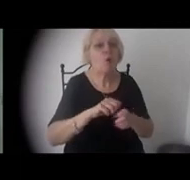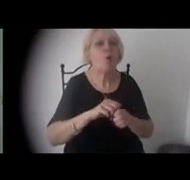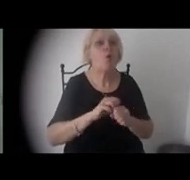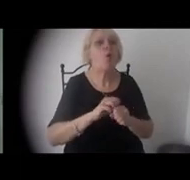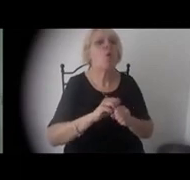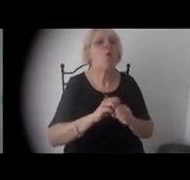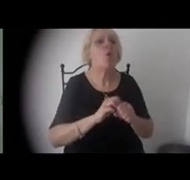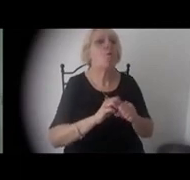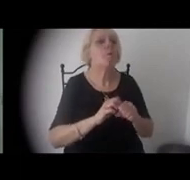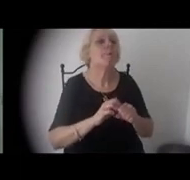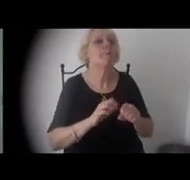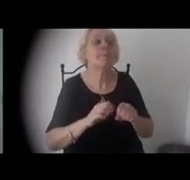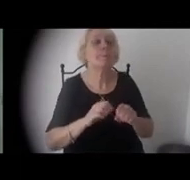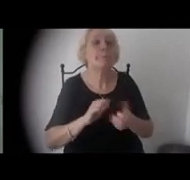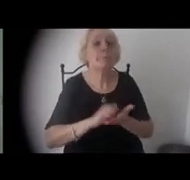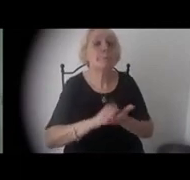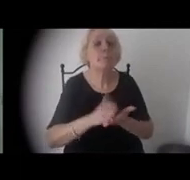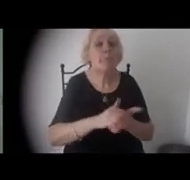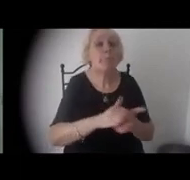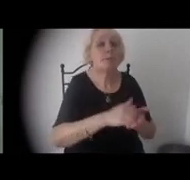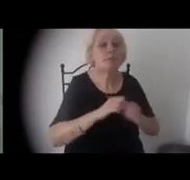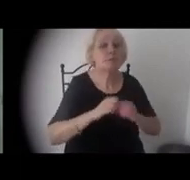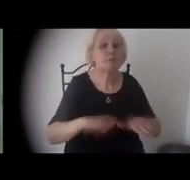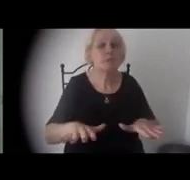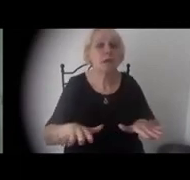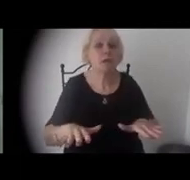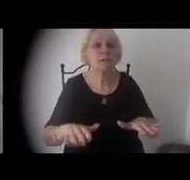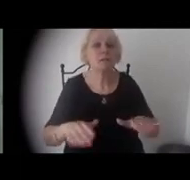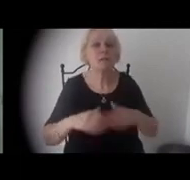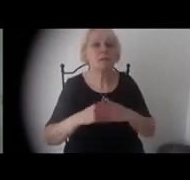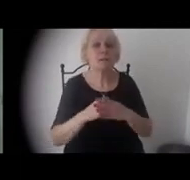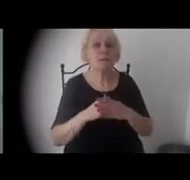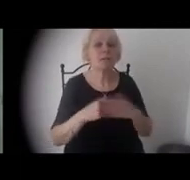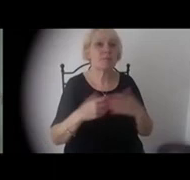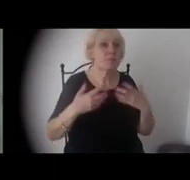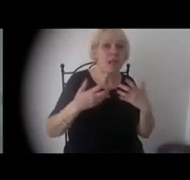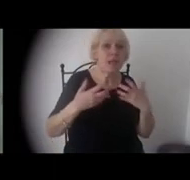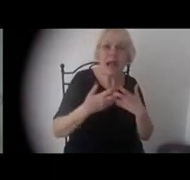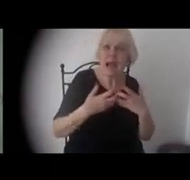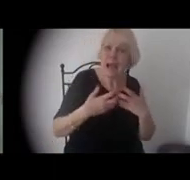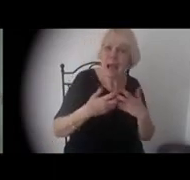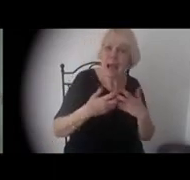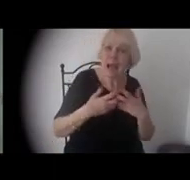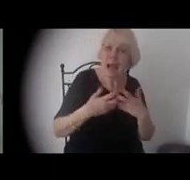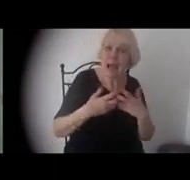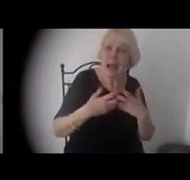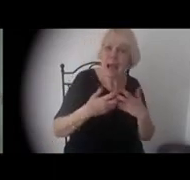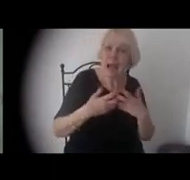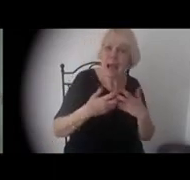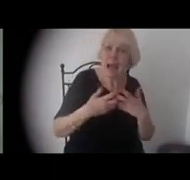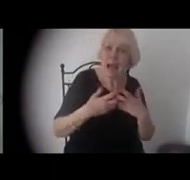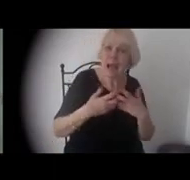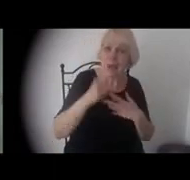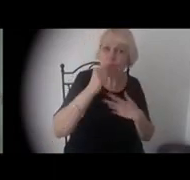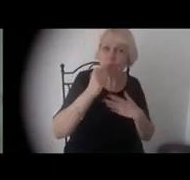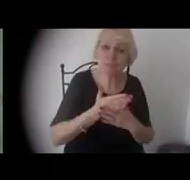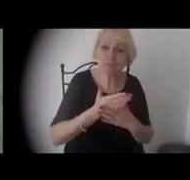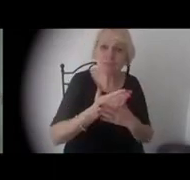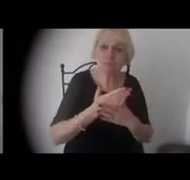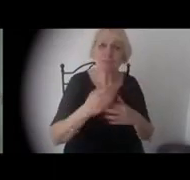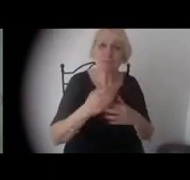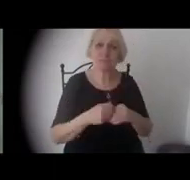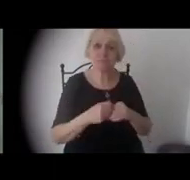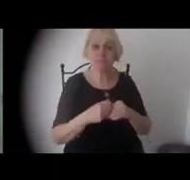websites, and how we're enabling families to be mindful about how they can access some additional support that isn't